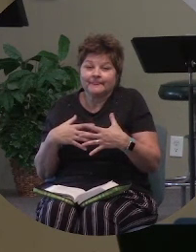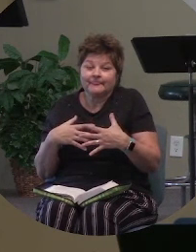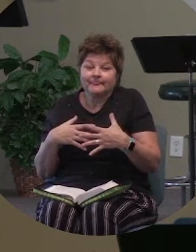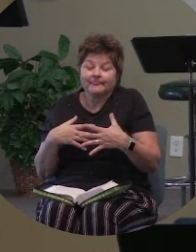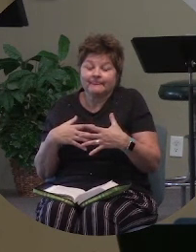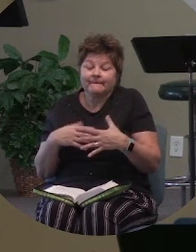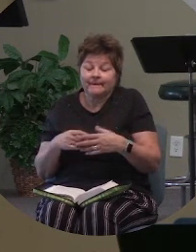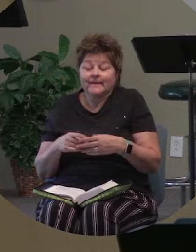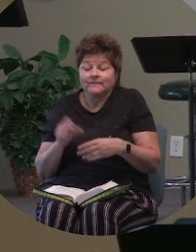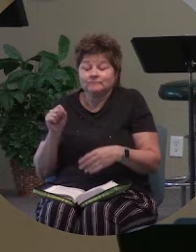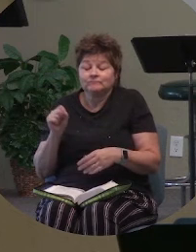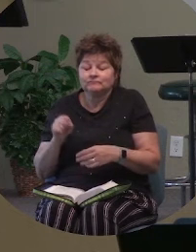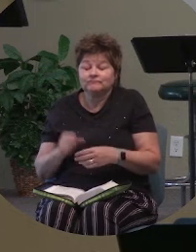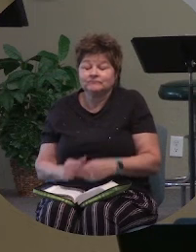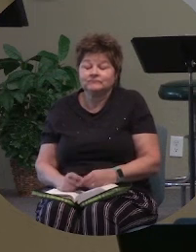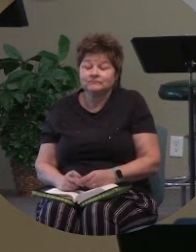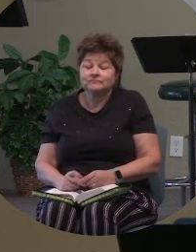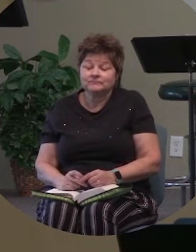Yeah.